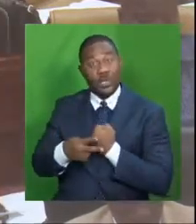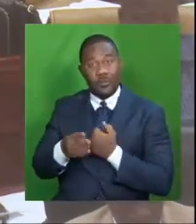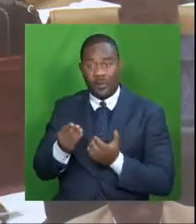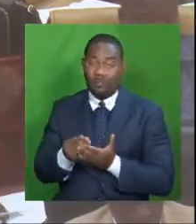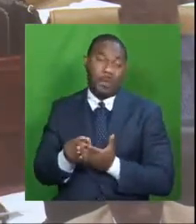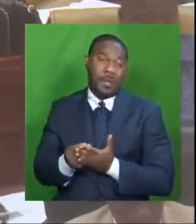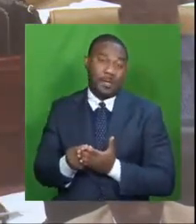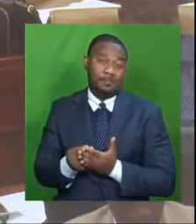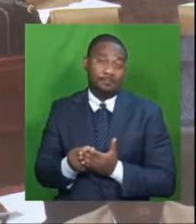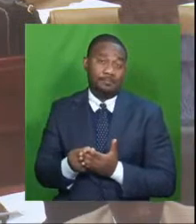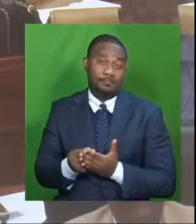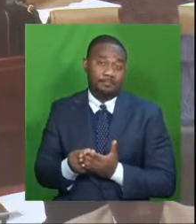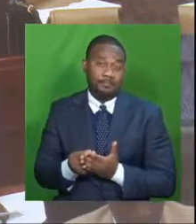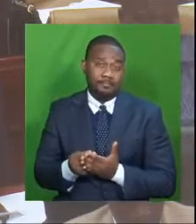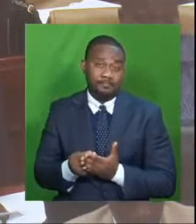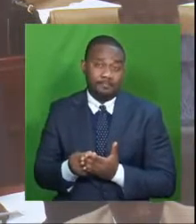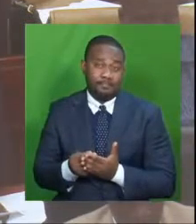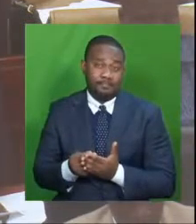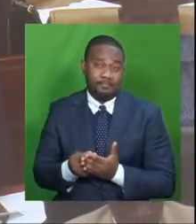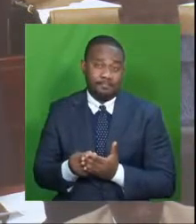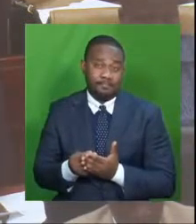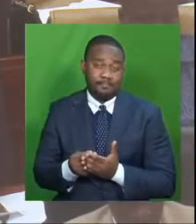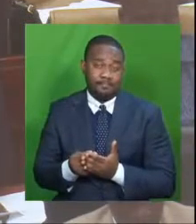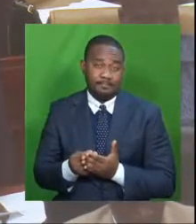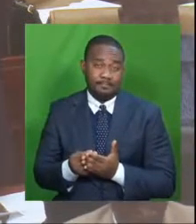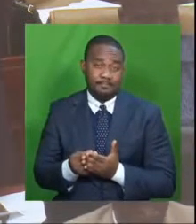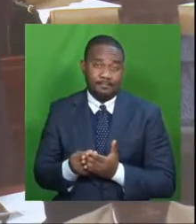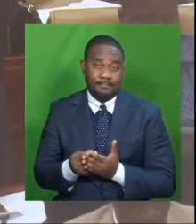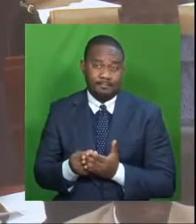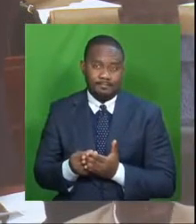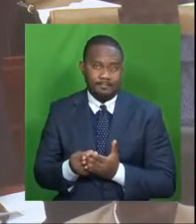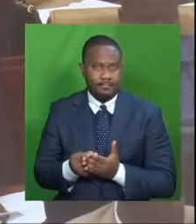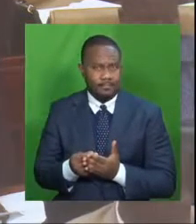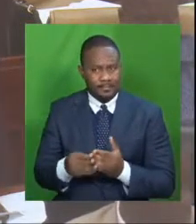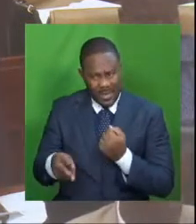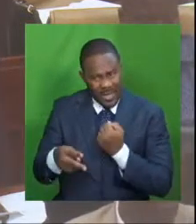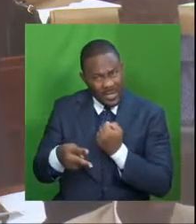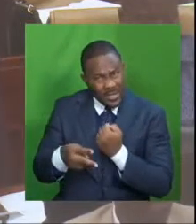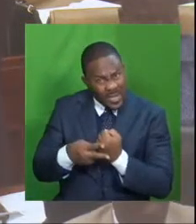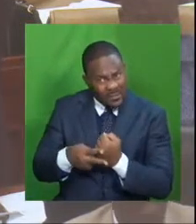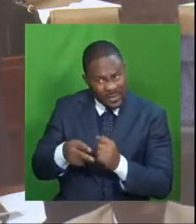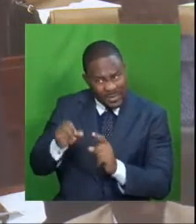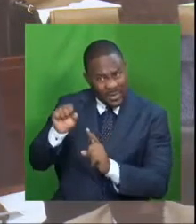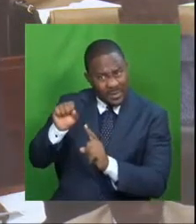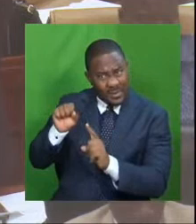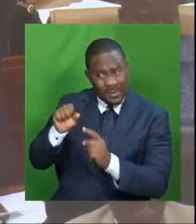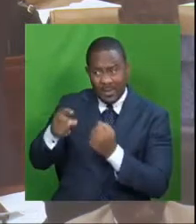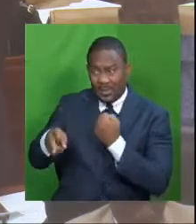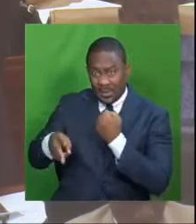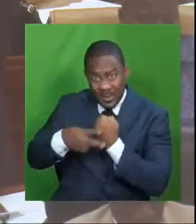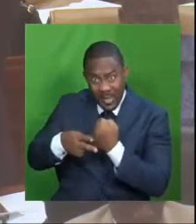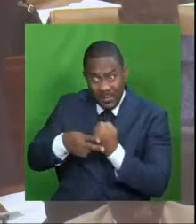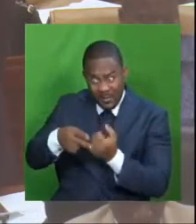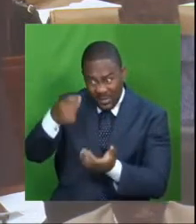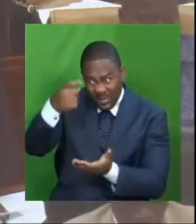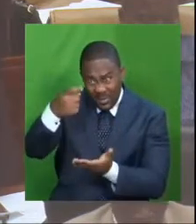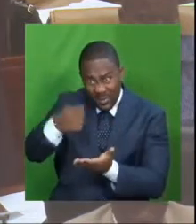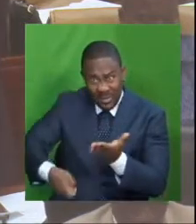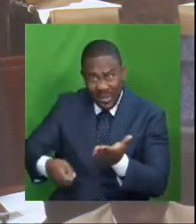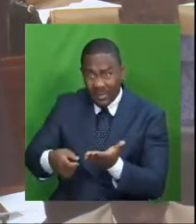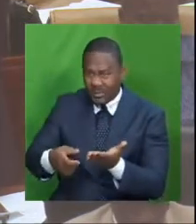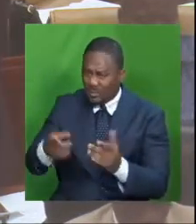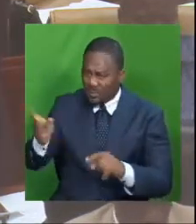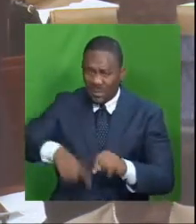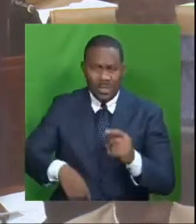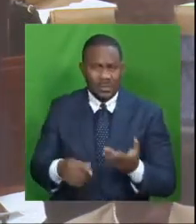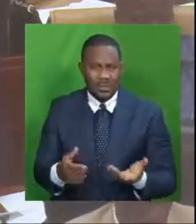of their savings. So, Speaker, one, you cannot tax savings. You cannot tax savings. The ordinary man